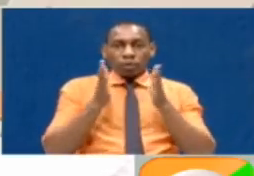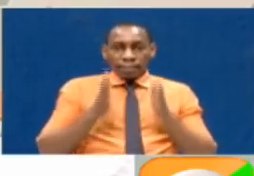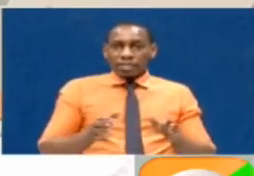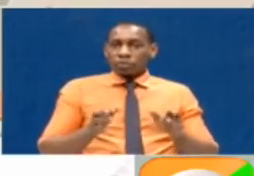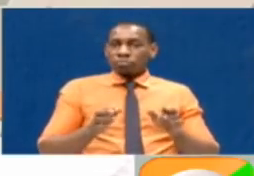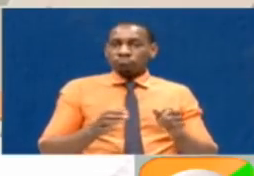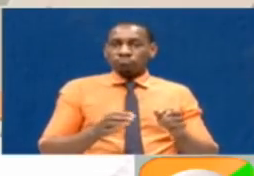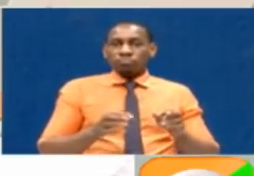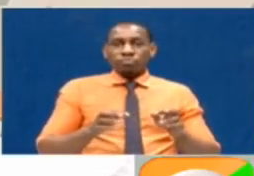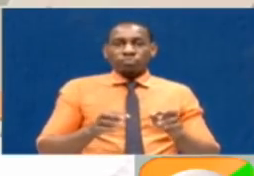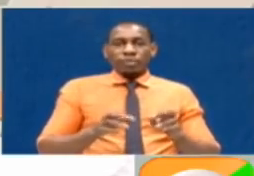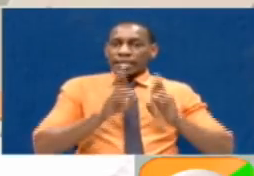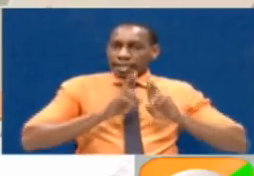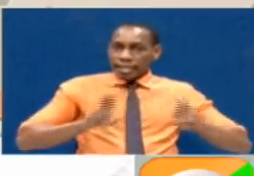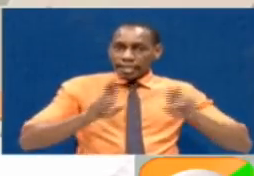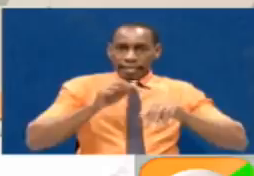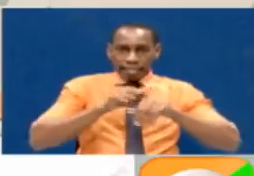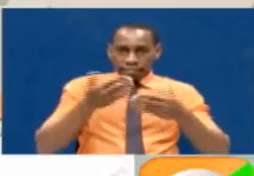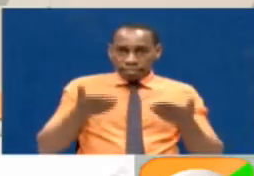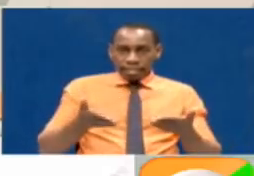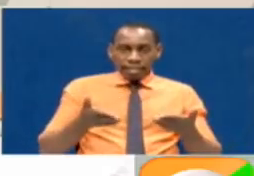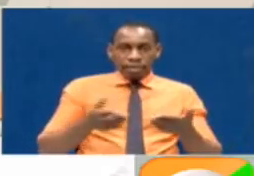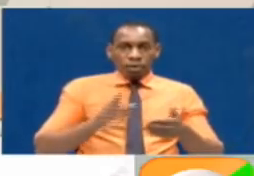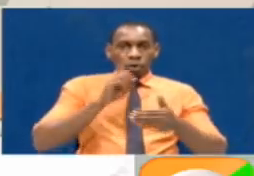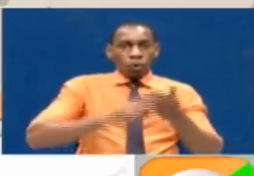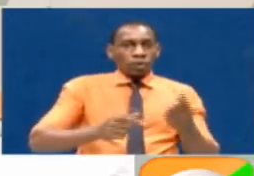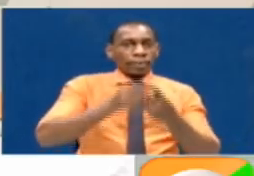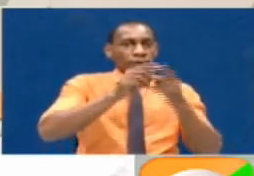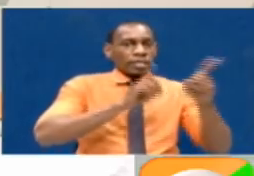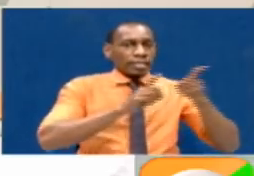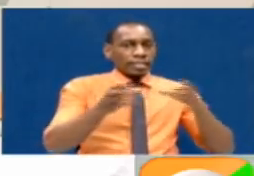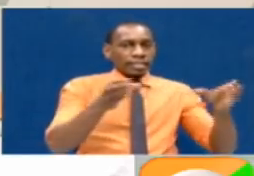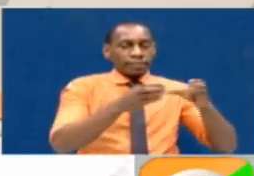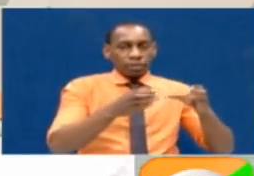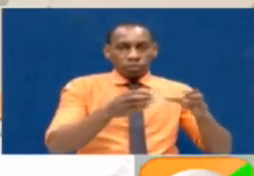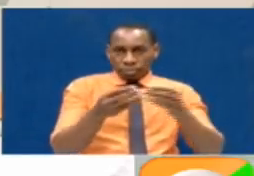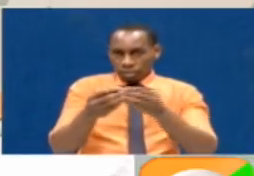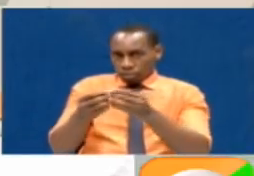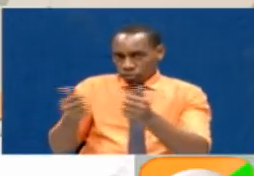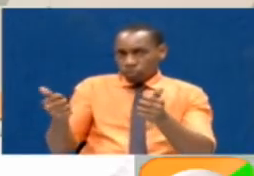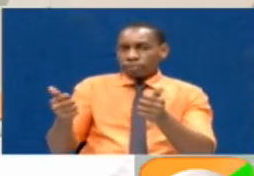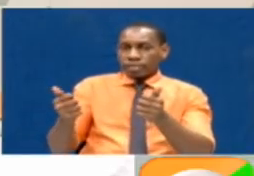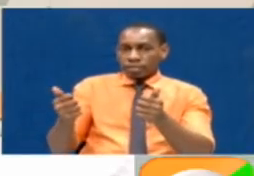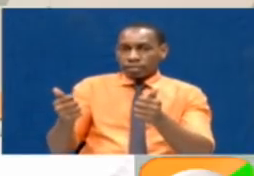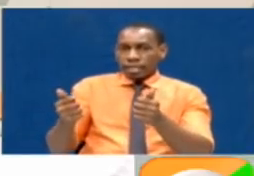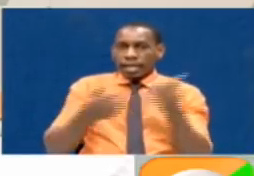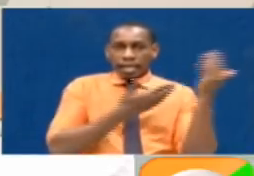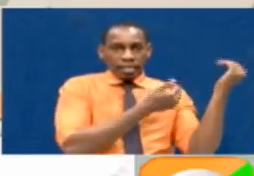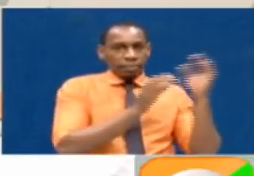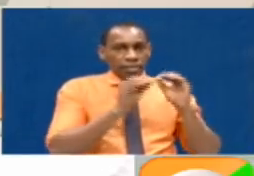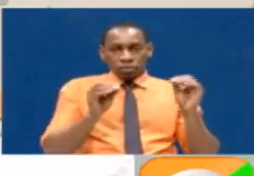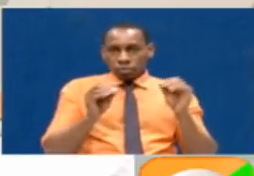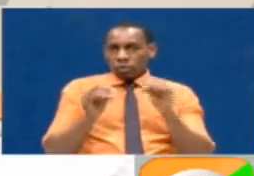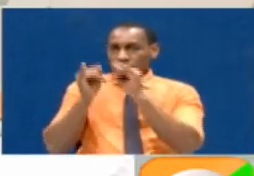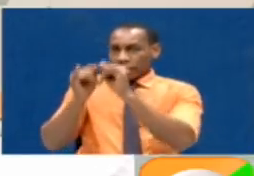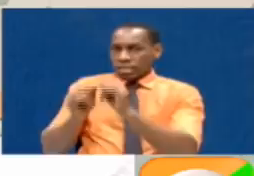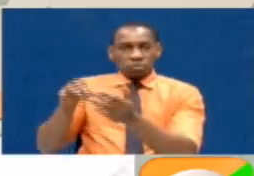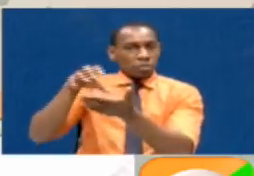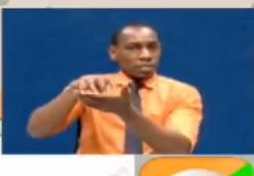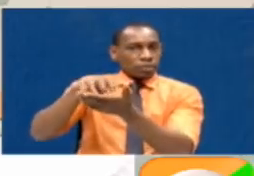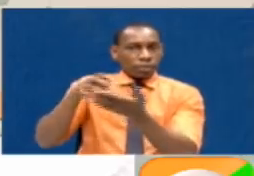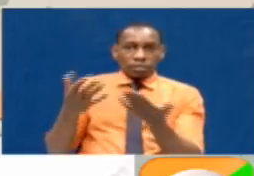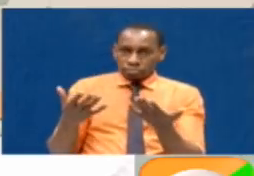for. Coming in at this time, what are your priorities for Safaricom in navigating this very unprecedented, uncharted